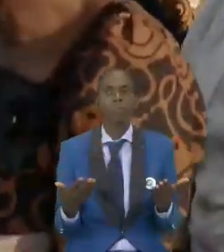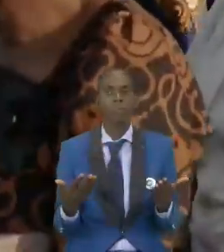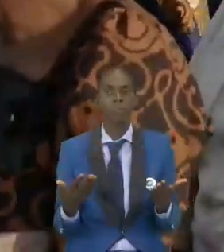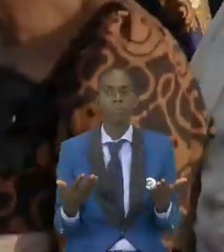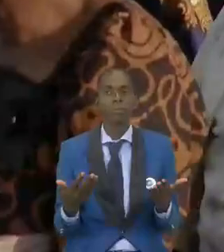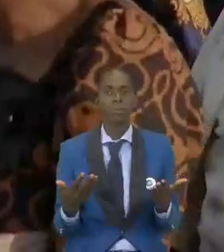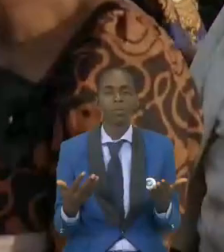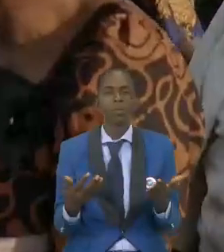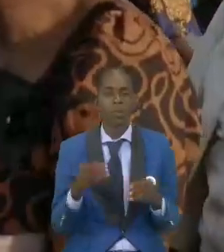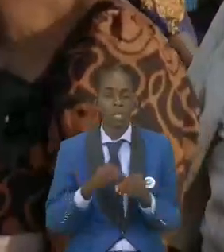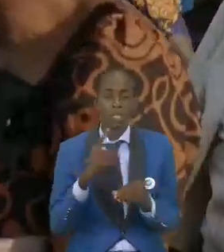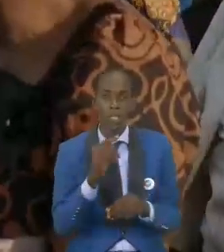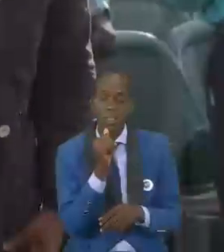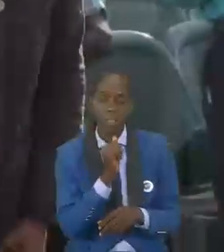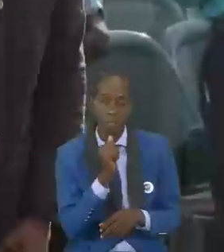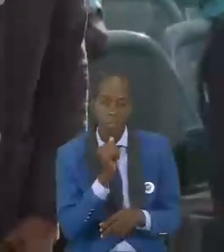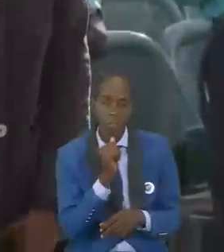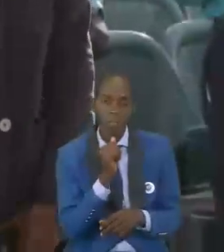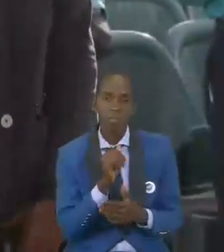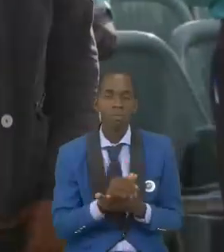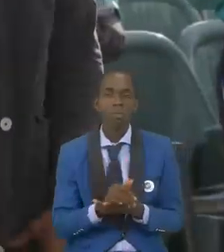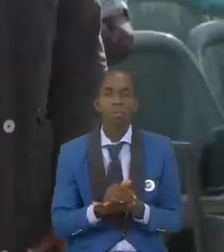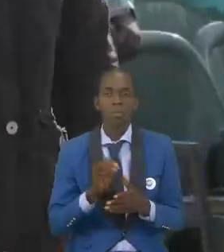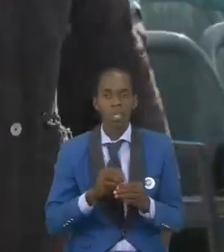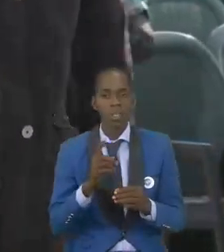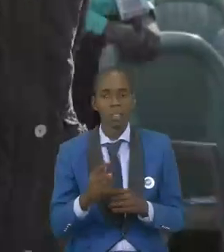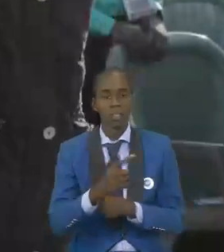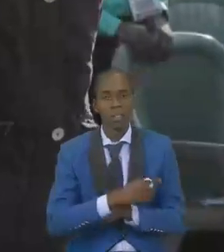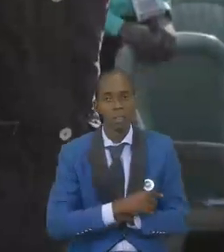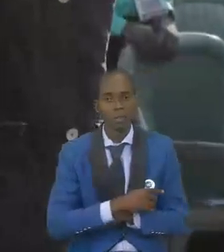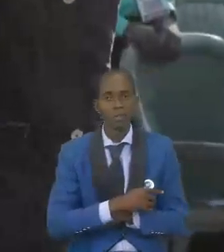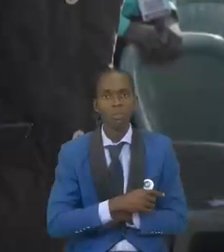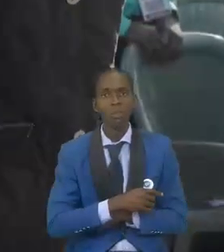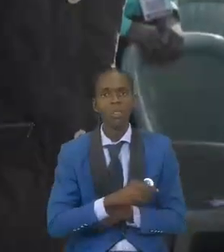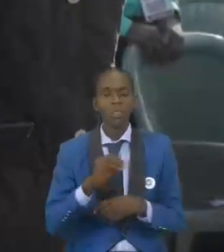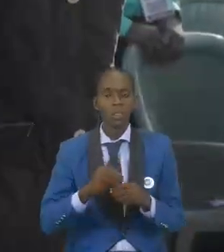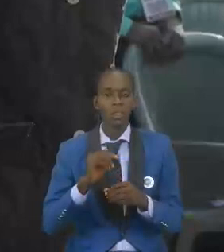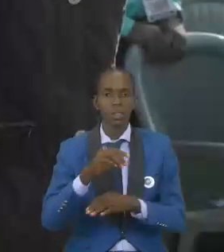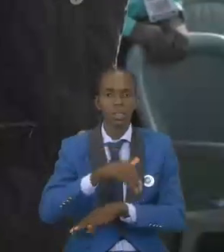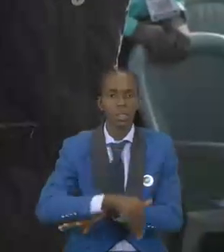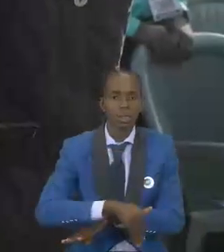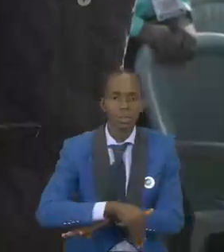in the secret, in the day, in the night,